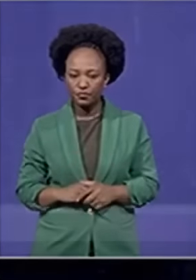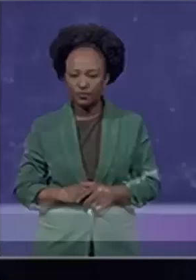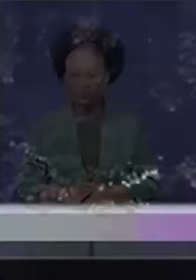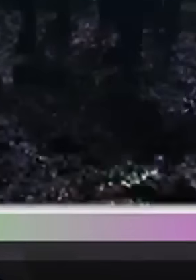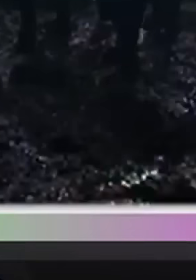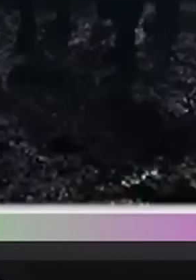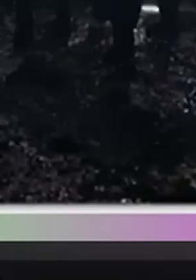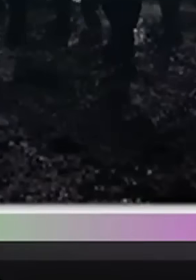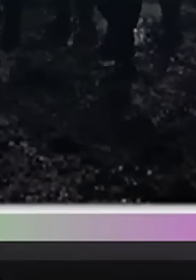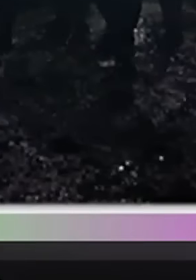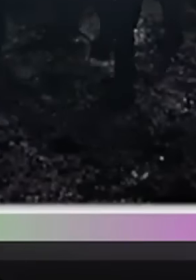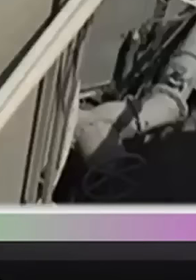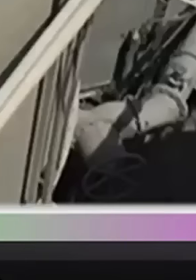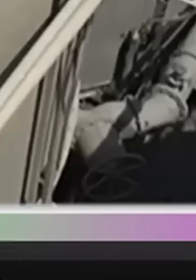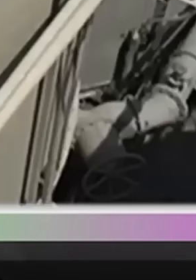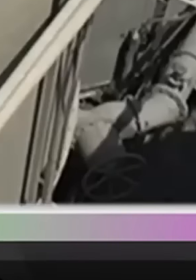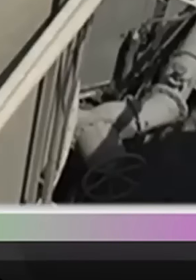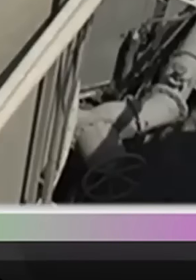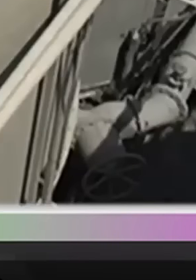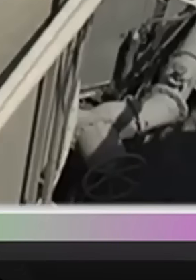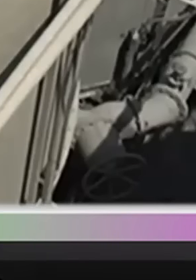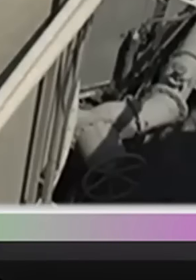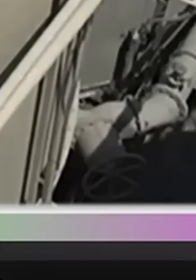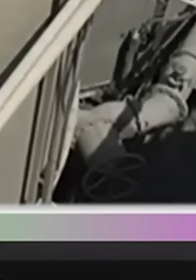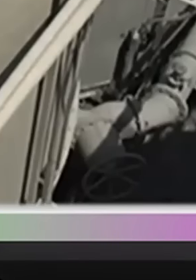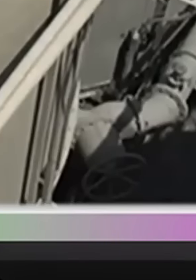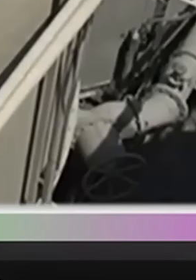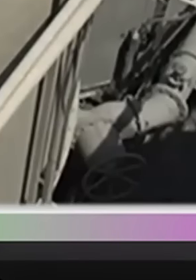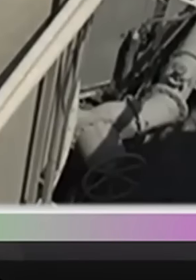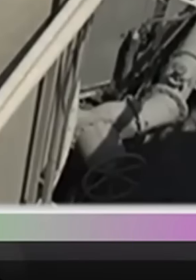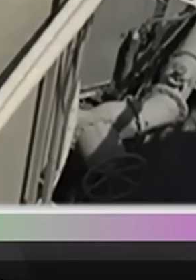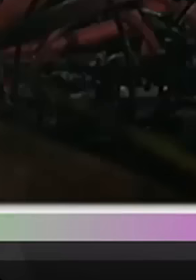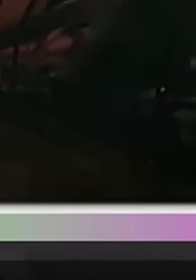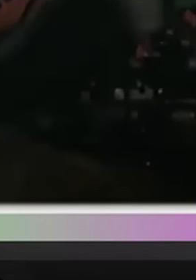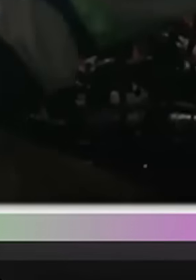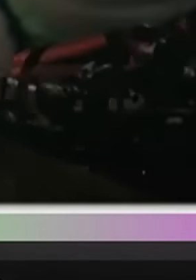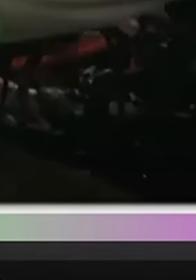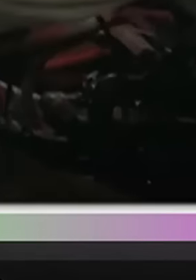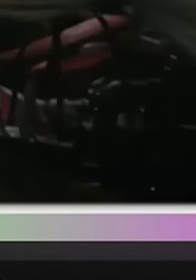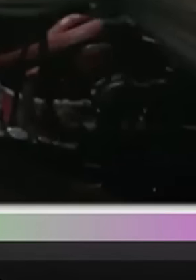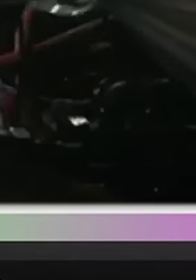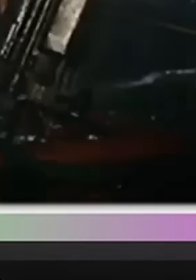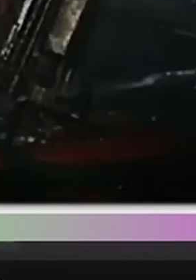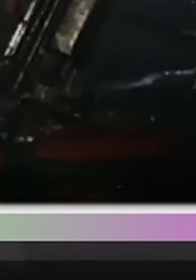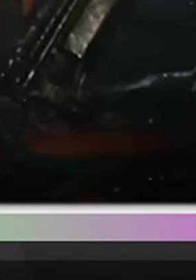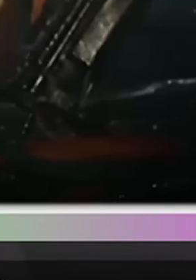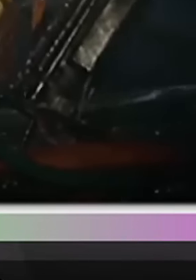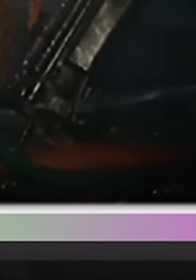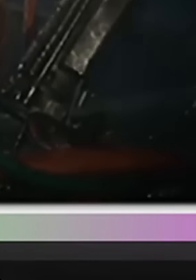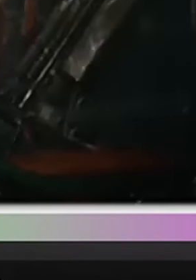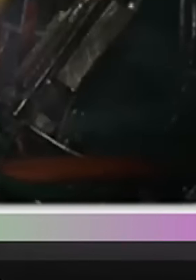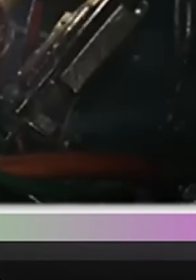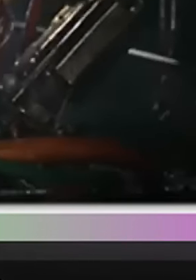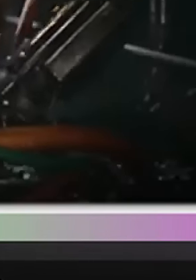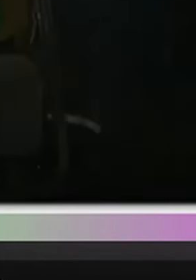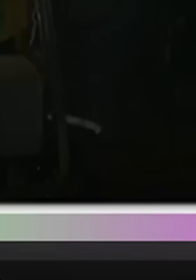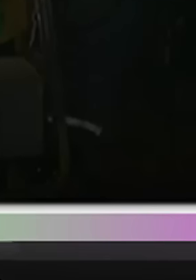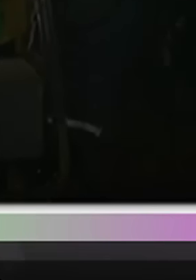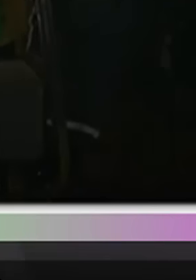Go setse go simolotse ka metseletselo ya dikopano tsa G20. Batsa karolo ba ntse ba buisana ka maikaelelo